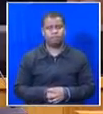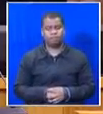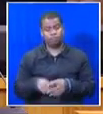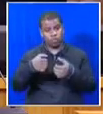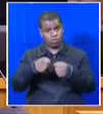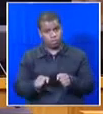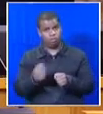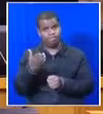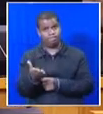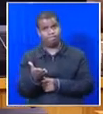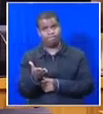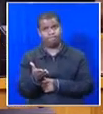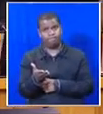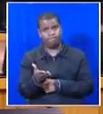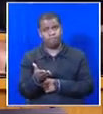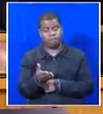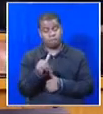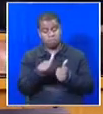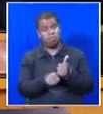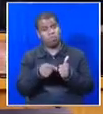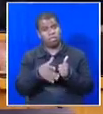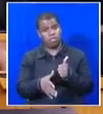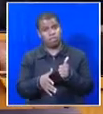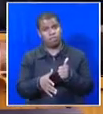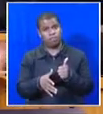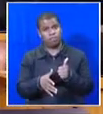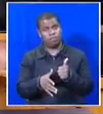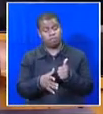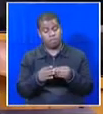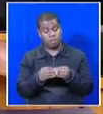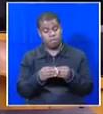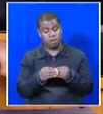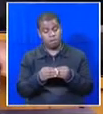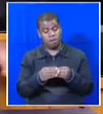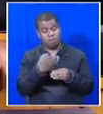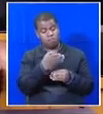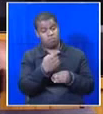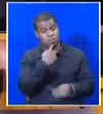Chairperson, Deputy Speaker, this member says we are drunk.